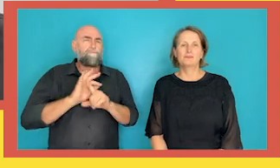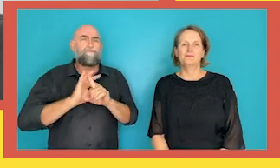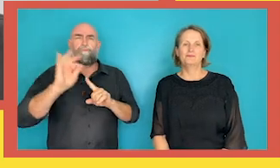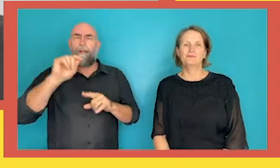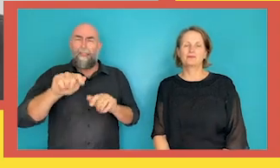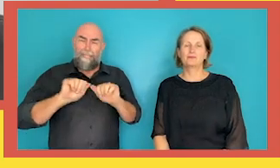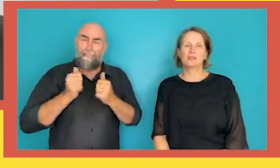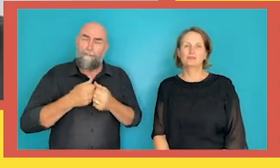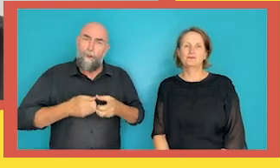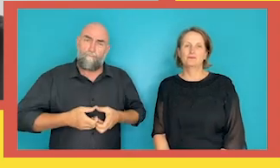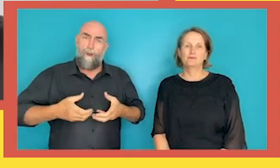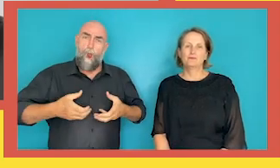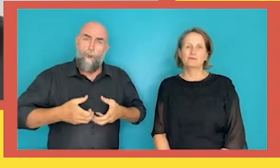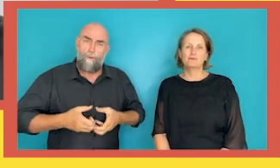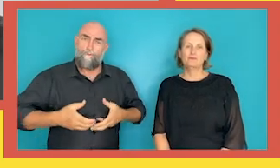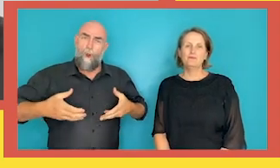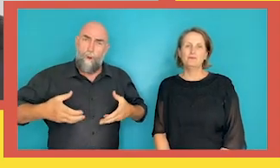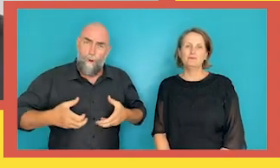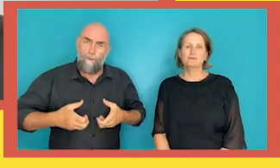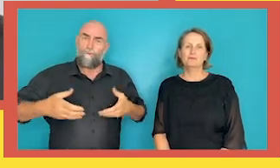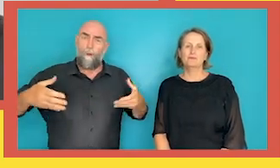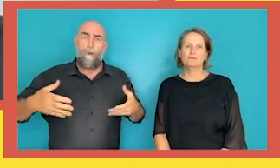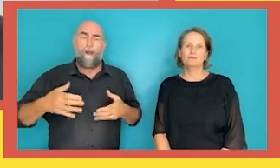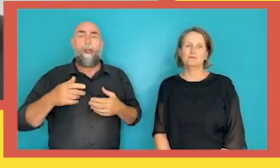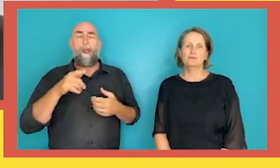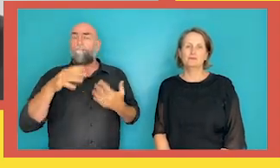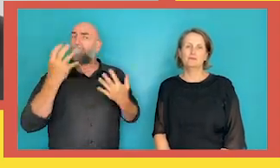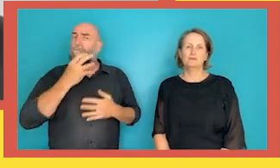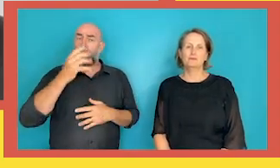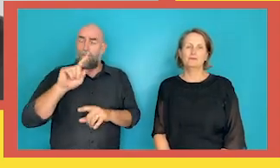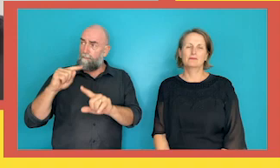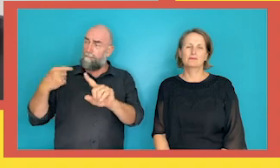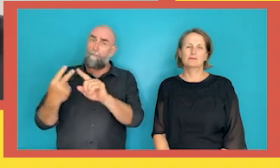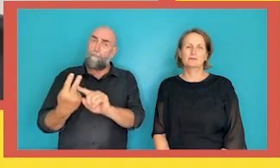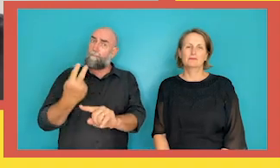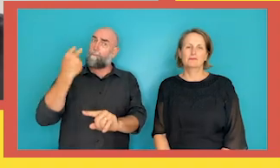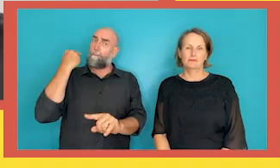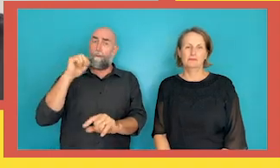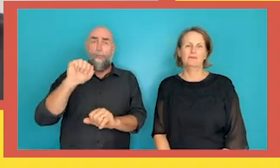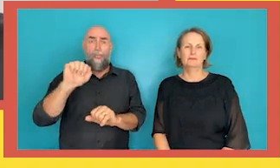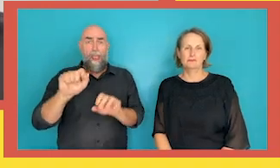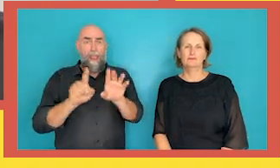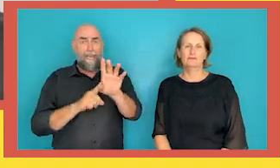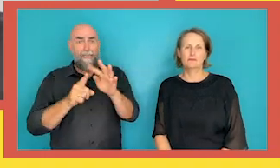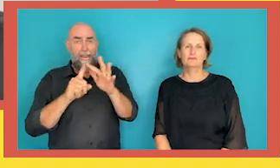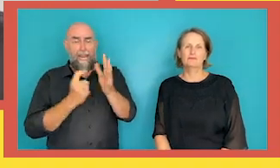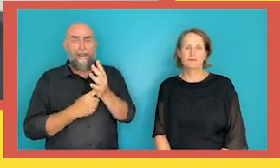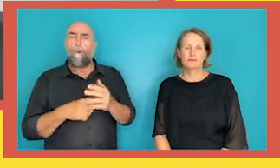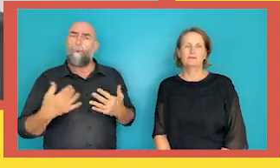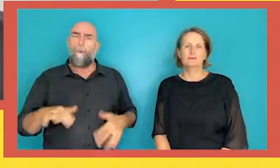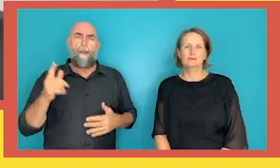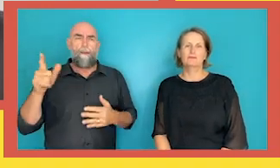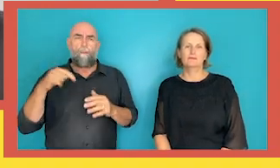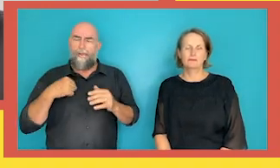team grow year on year on year and have the year that they have had, which is, when you see the benefit